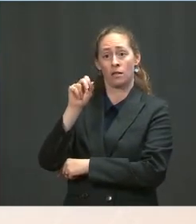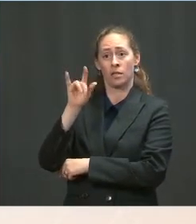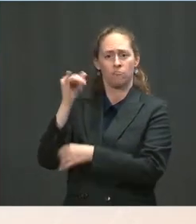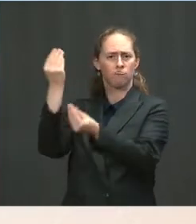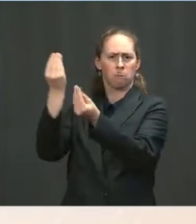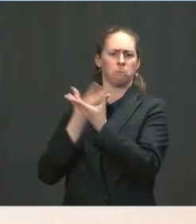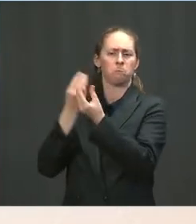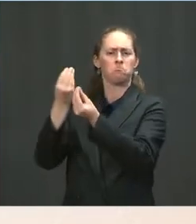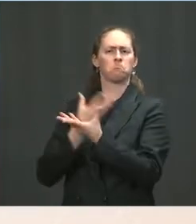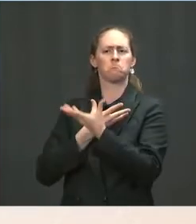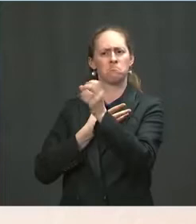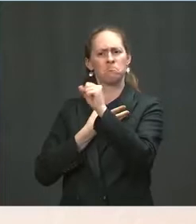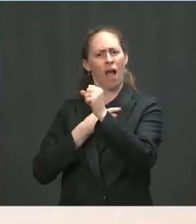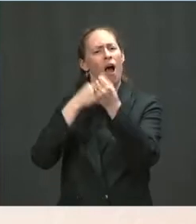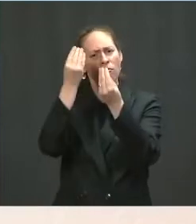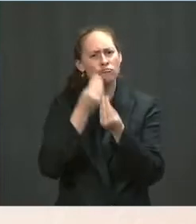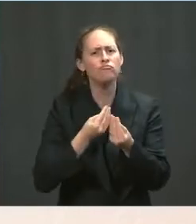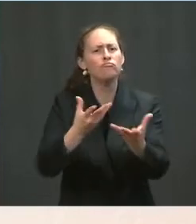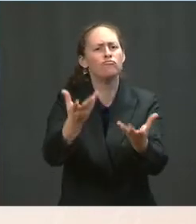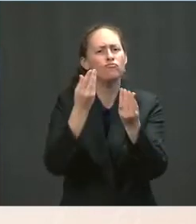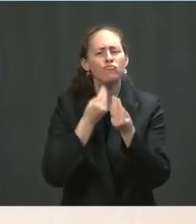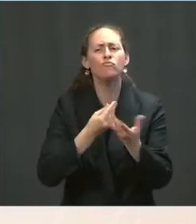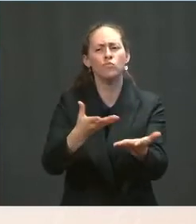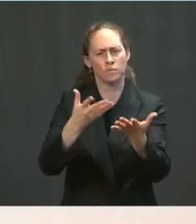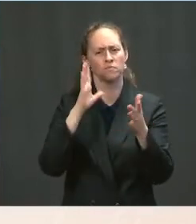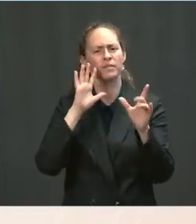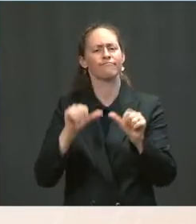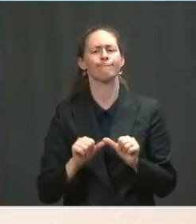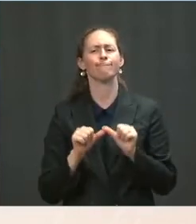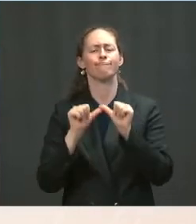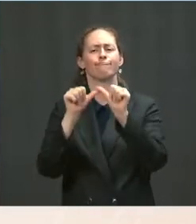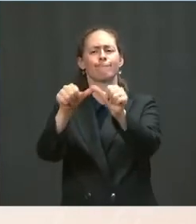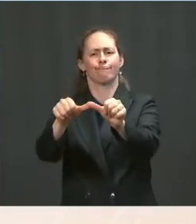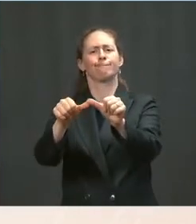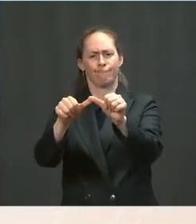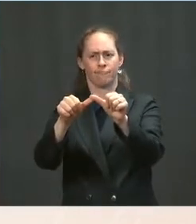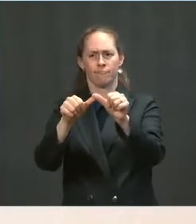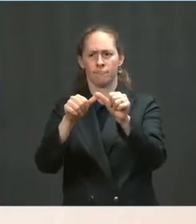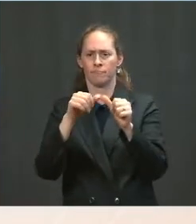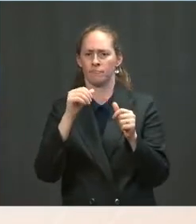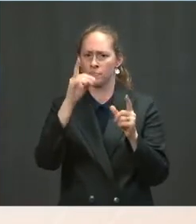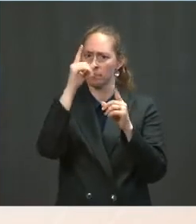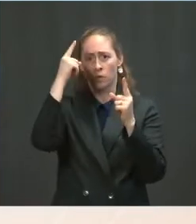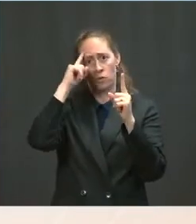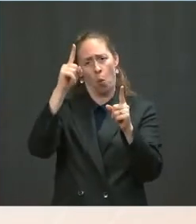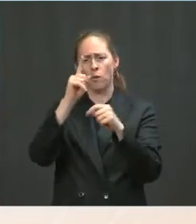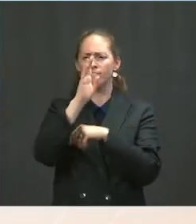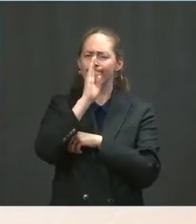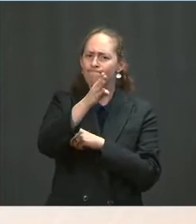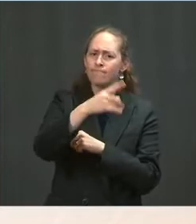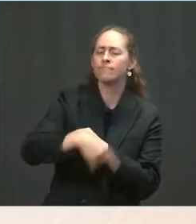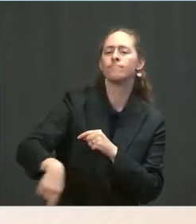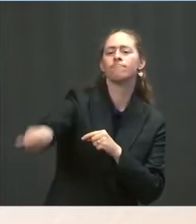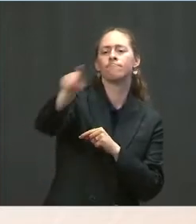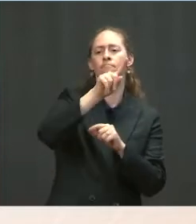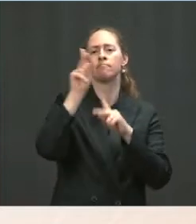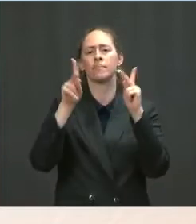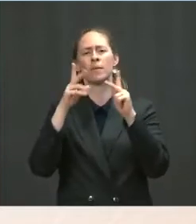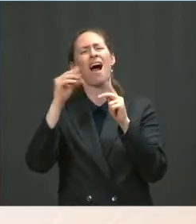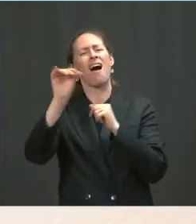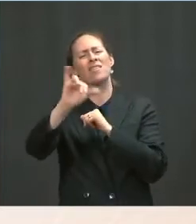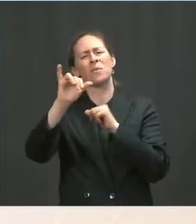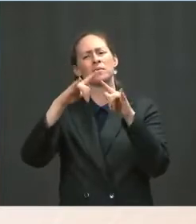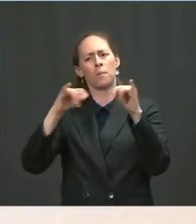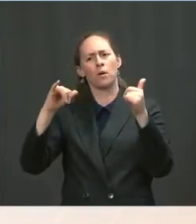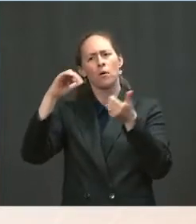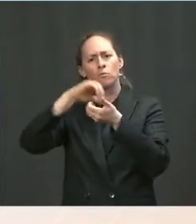to do. We're going to continue to make sure that we communicate directly with the American people and also work hand in hand with local governments and